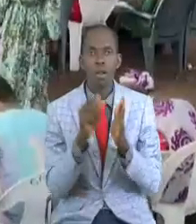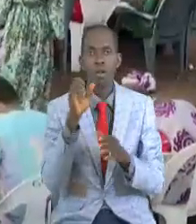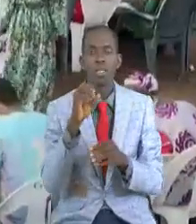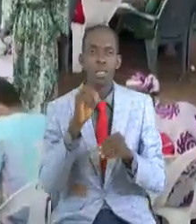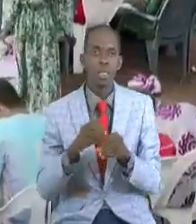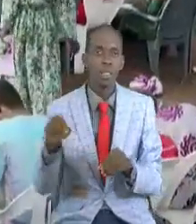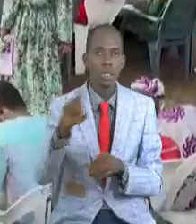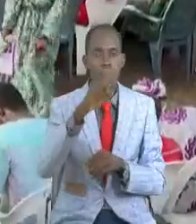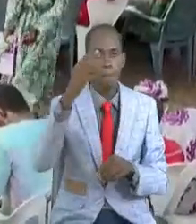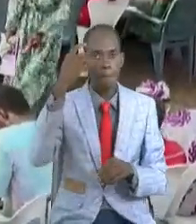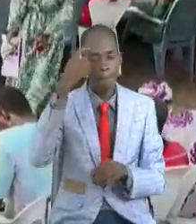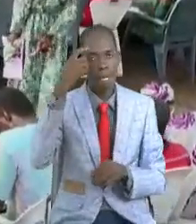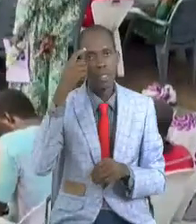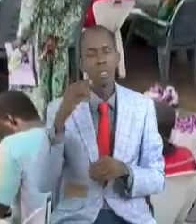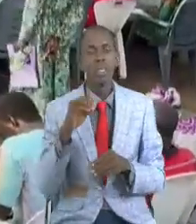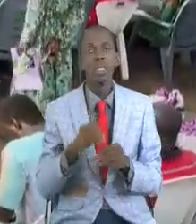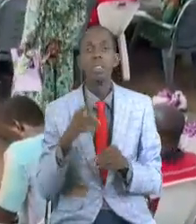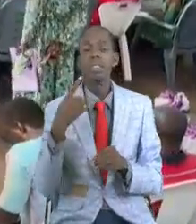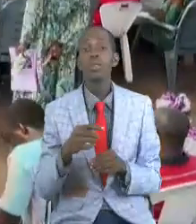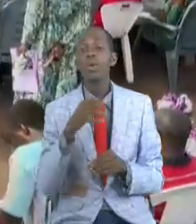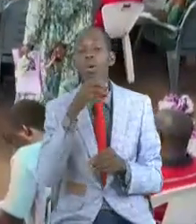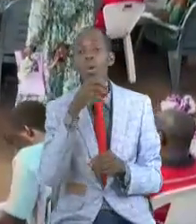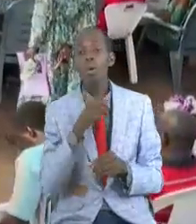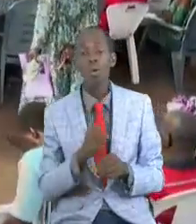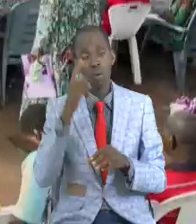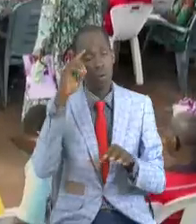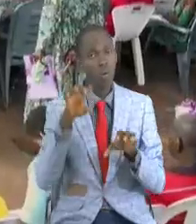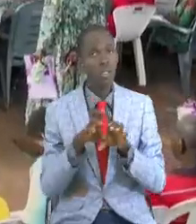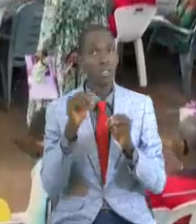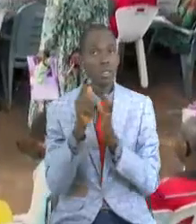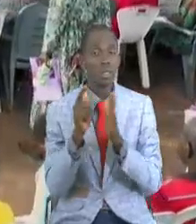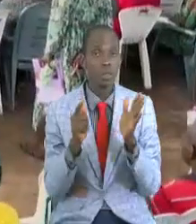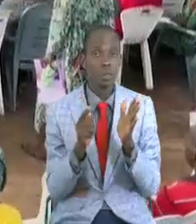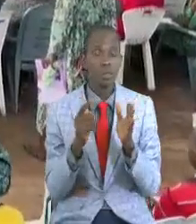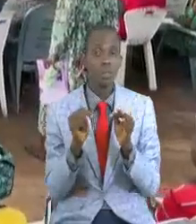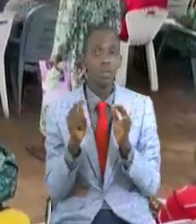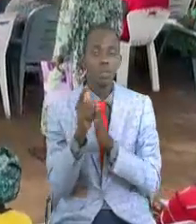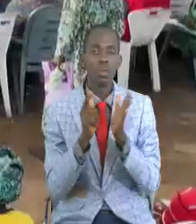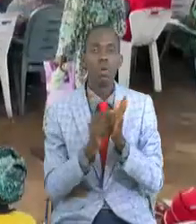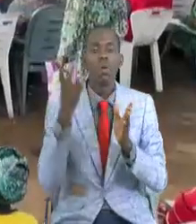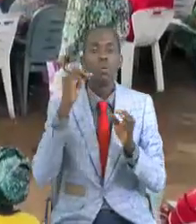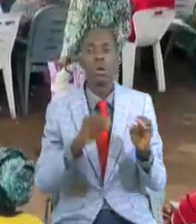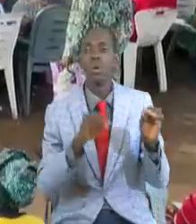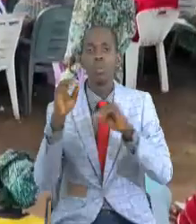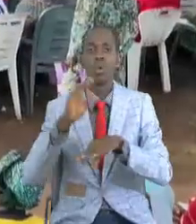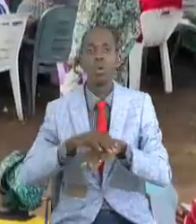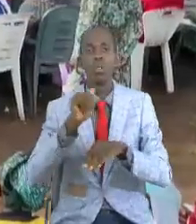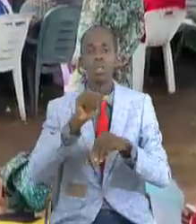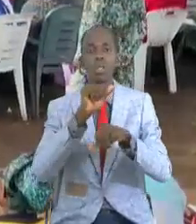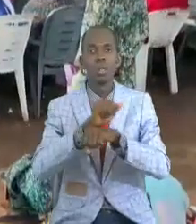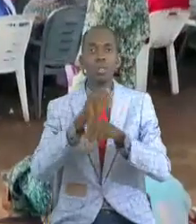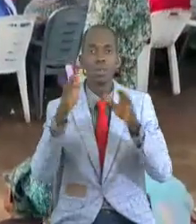mind. In the old covenant, the laws were put on the stone. And the stone